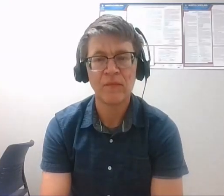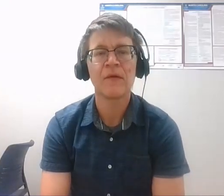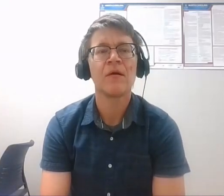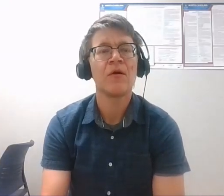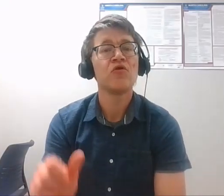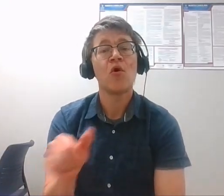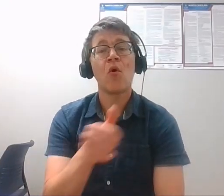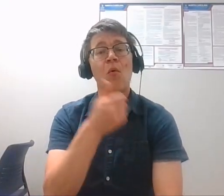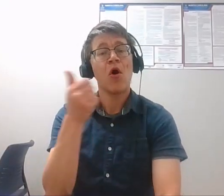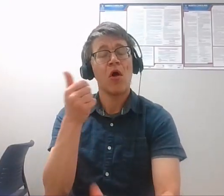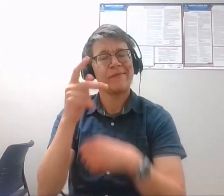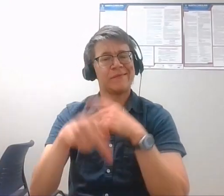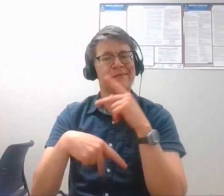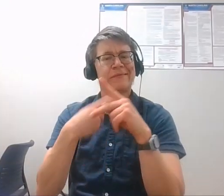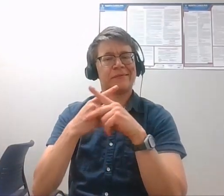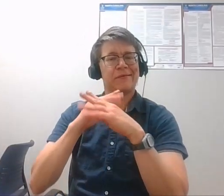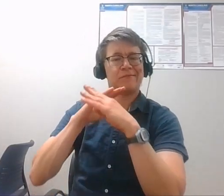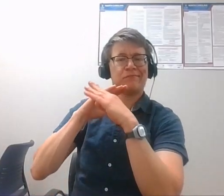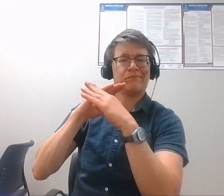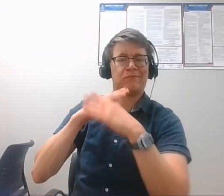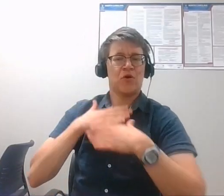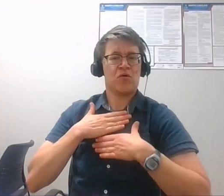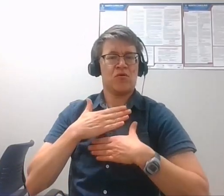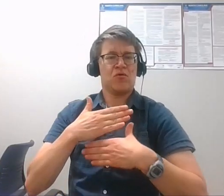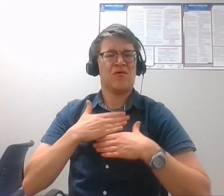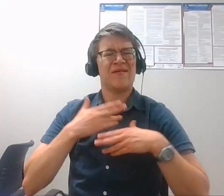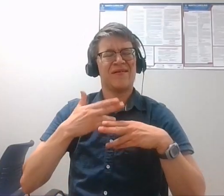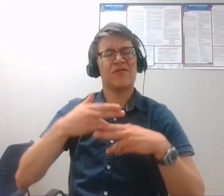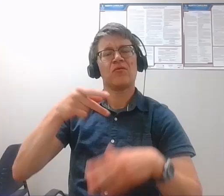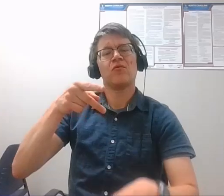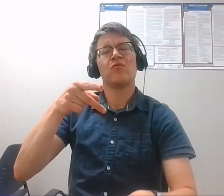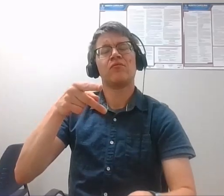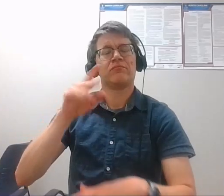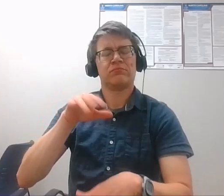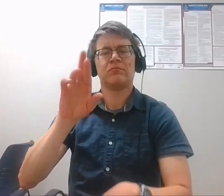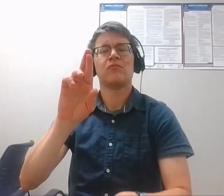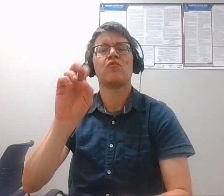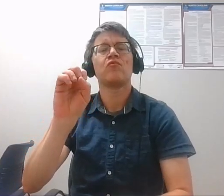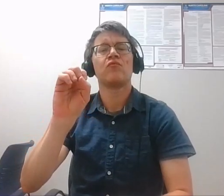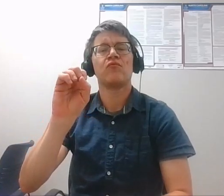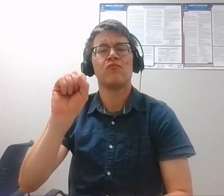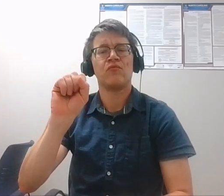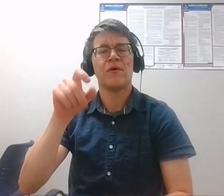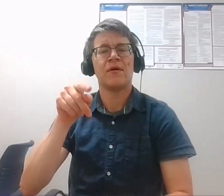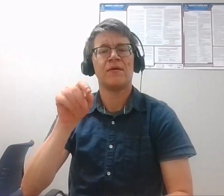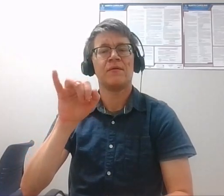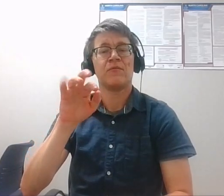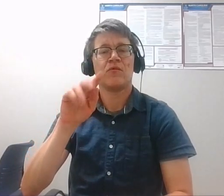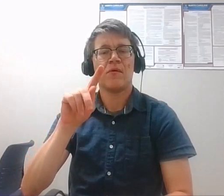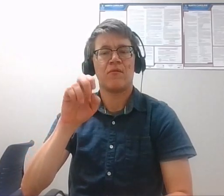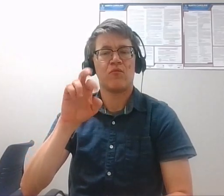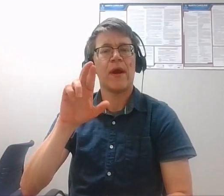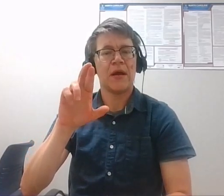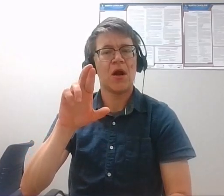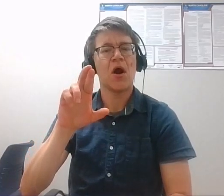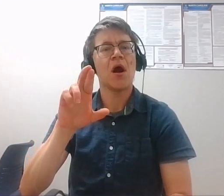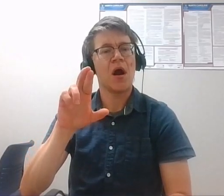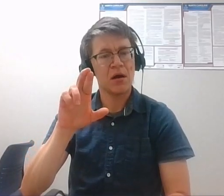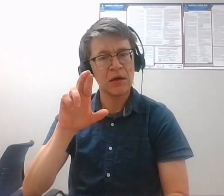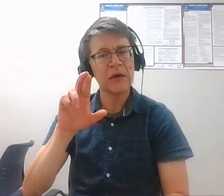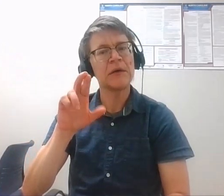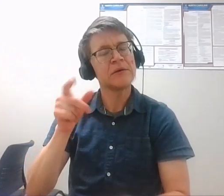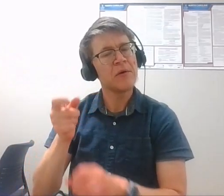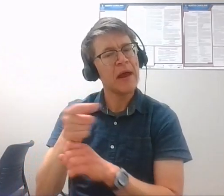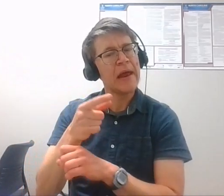Respirators act as a filter to prevent small particles from entering the airway of the person wearing them. A respirator should be fit tested